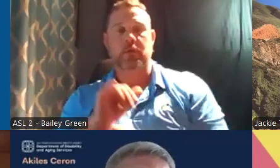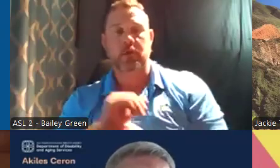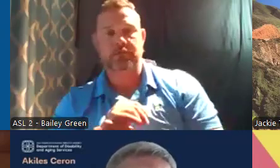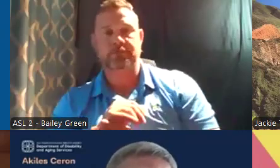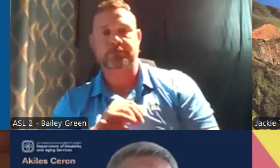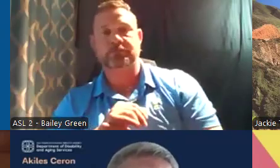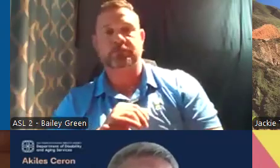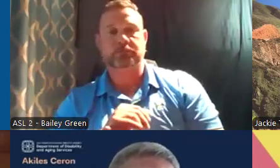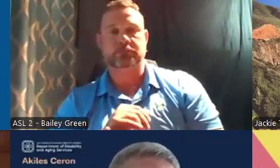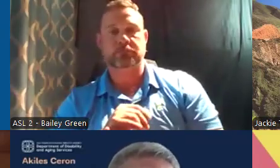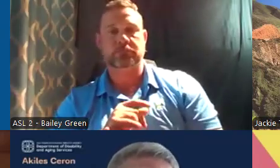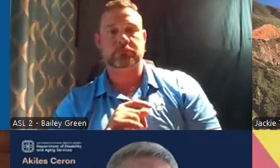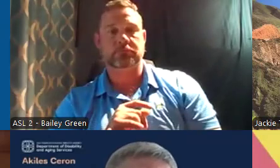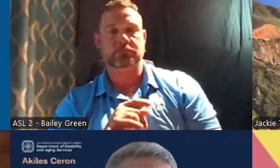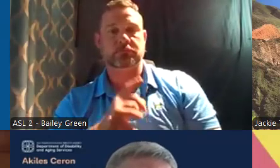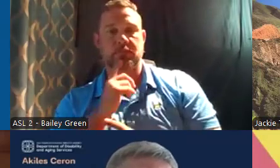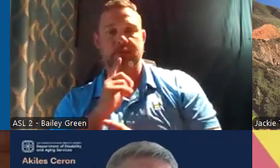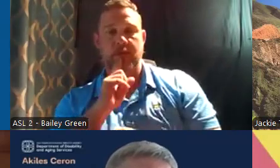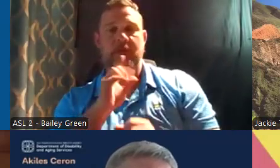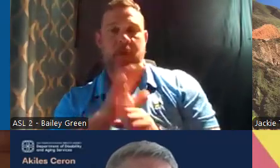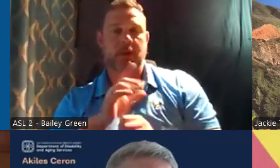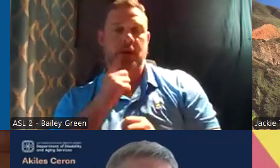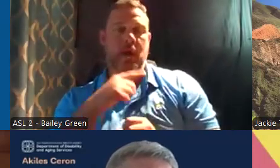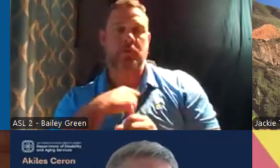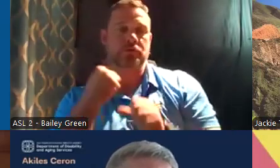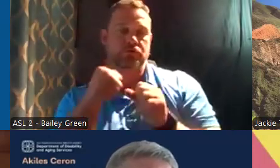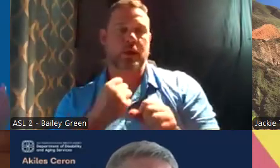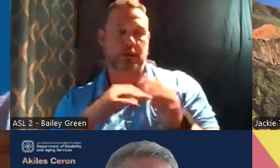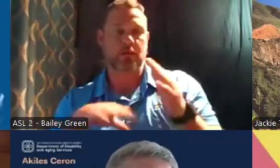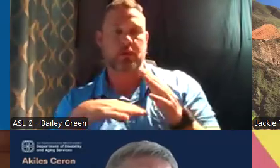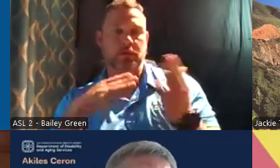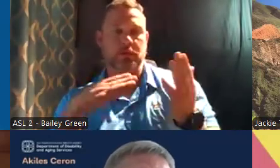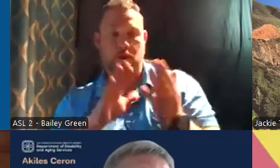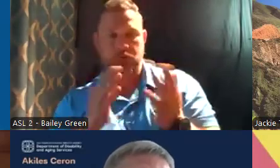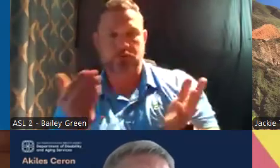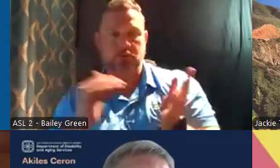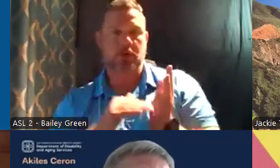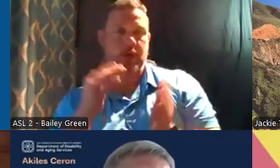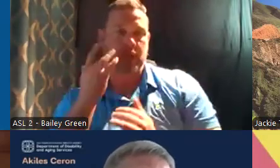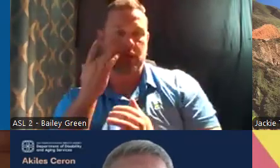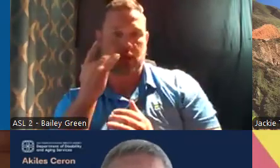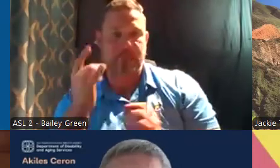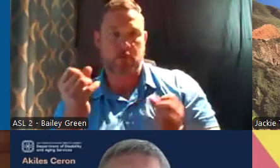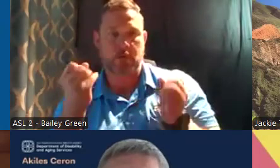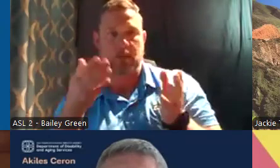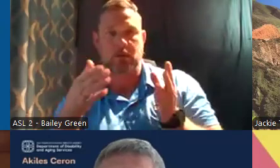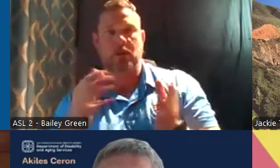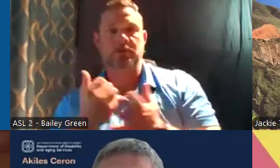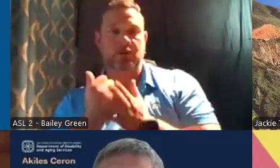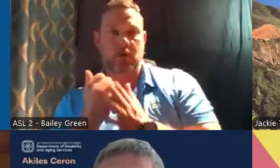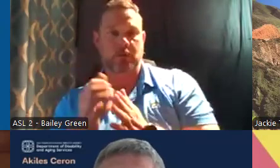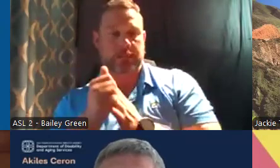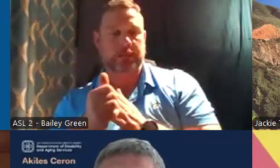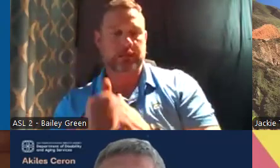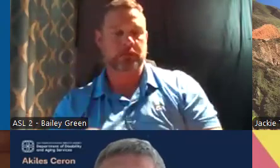for validating our strengths-based approach that, again, California in so many ways has helped to lead the way